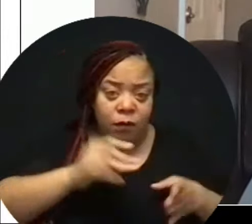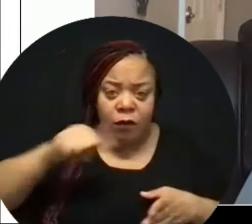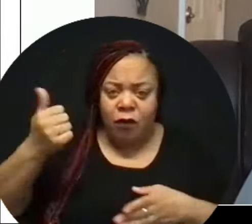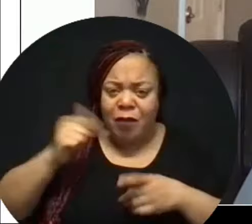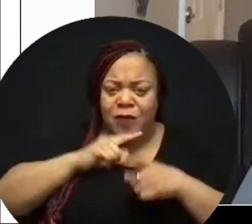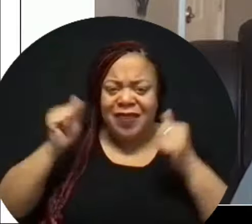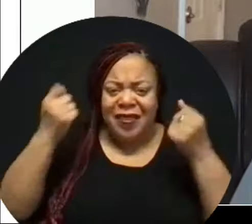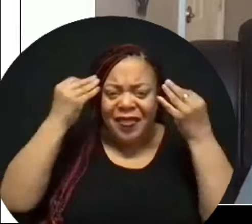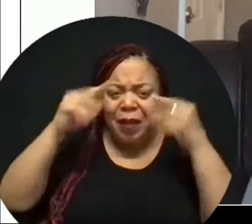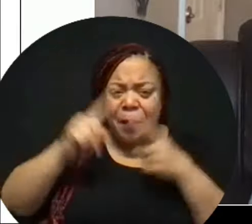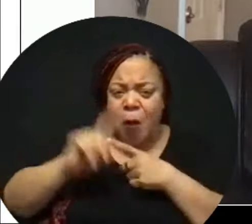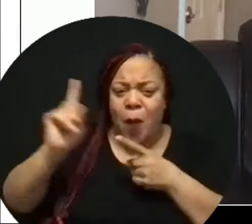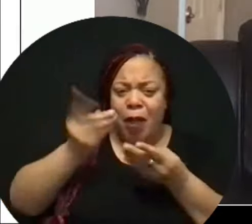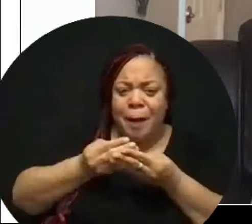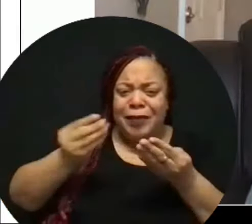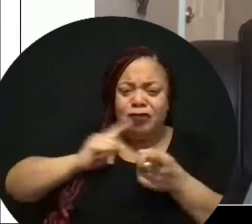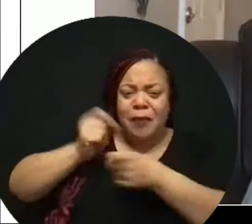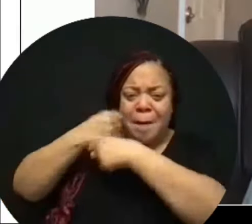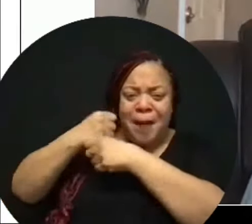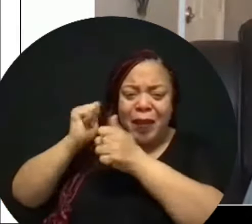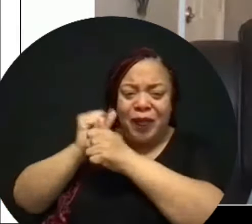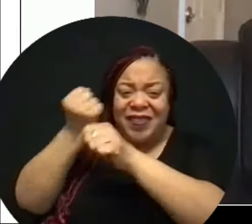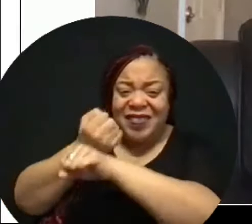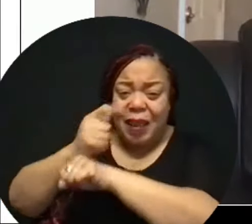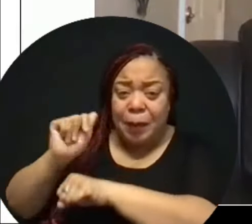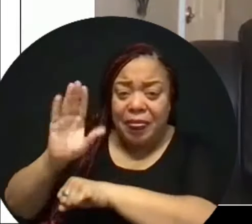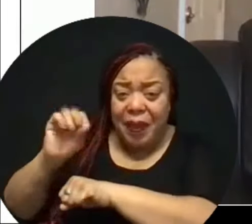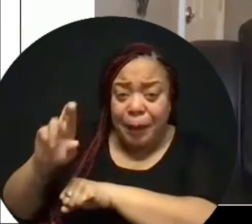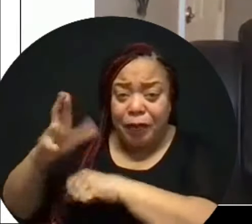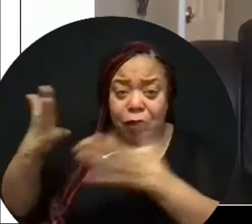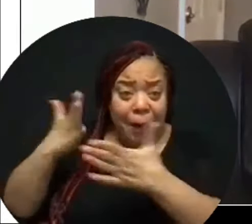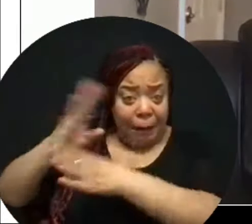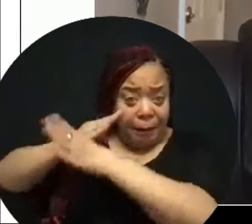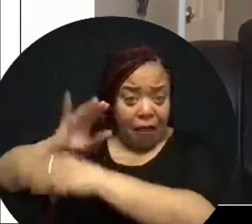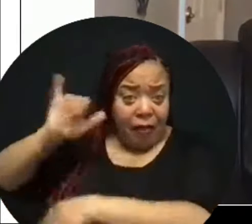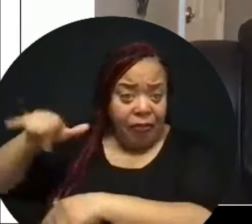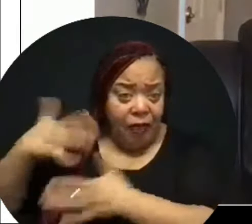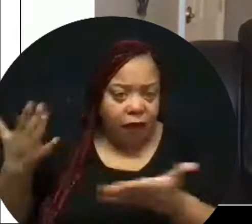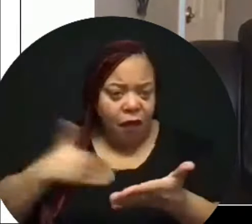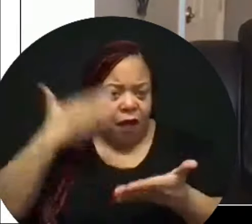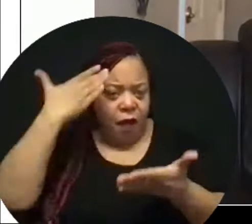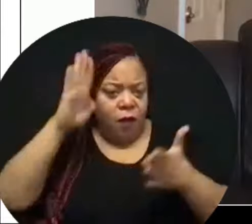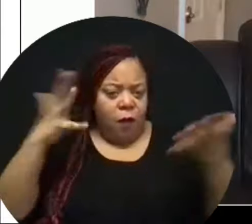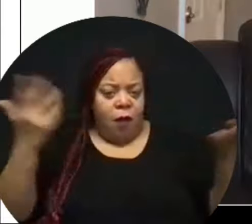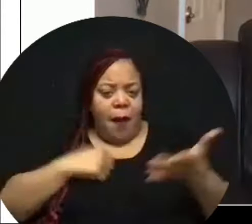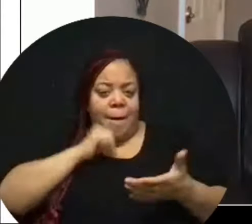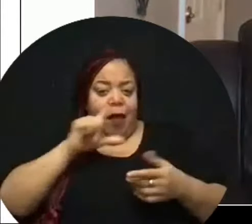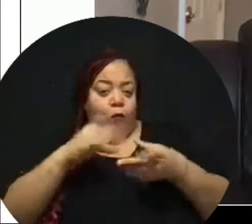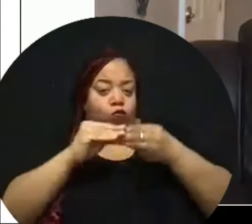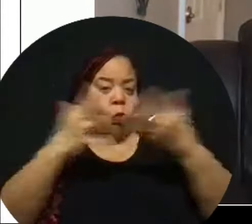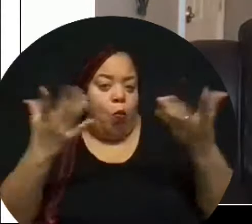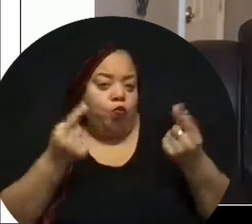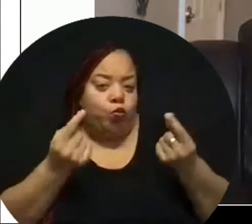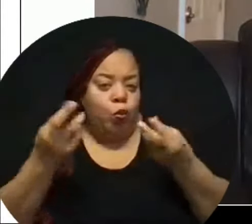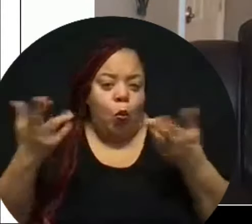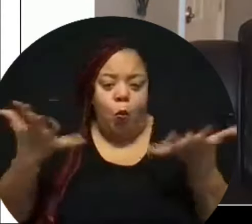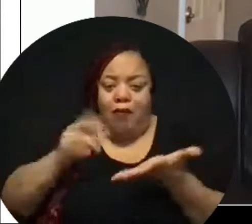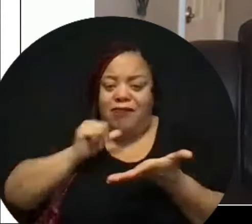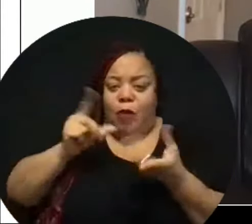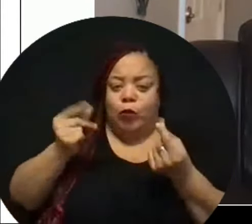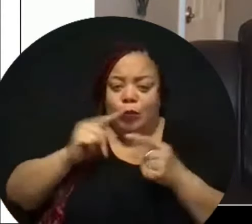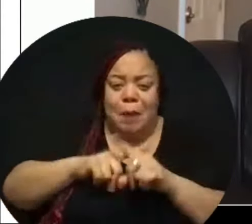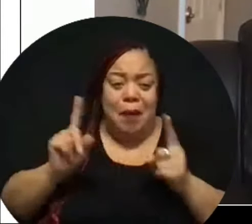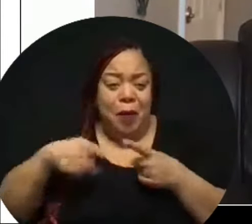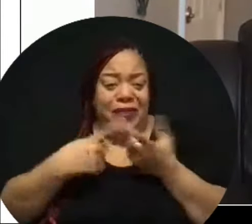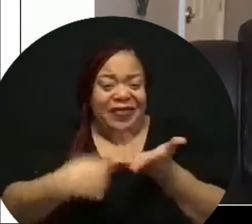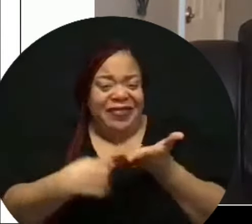And for one of the ways that, like, for example, FTP has done it is we combine things from on the ground tactics like we did in